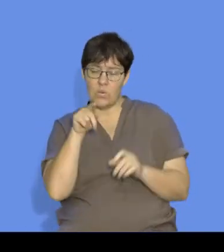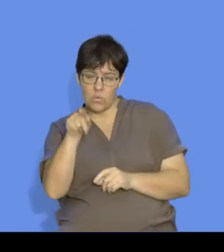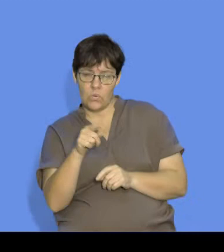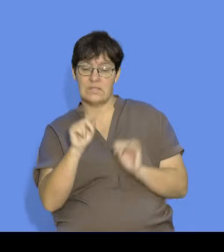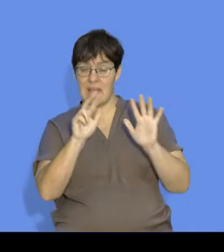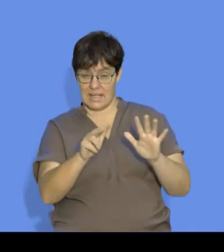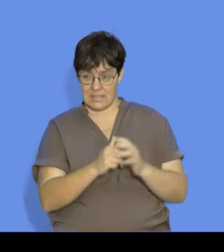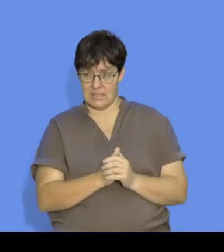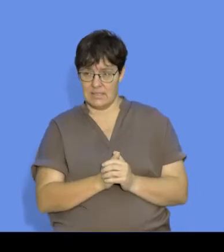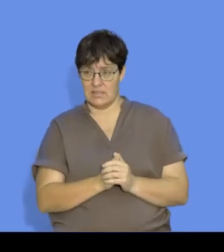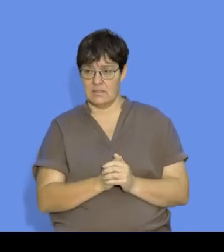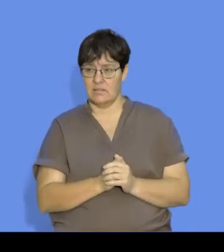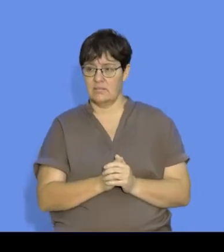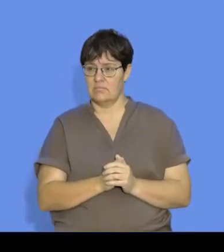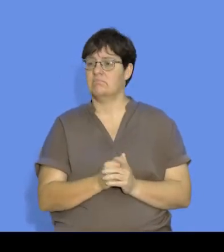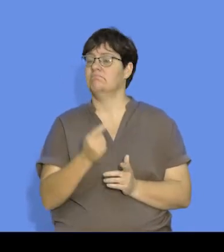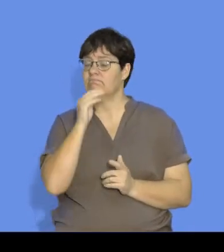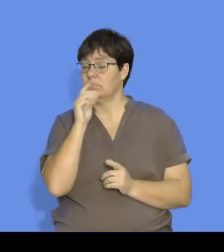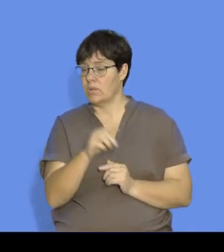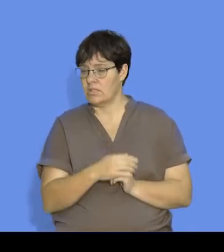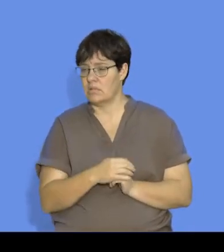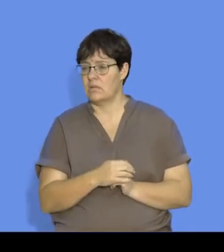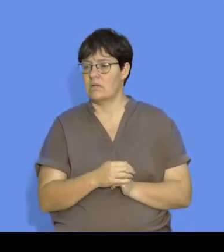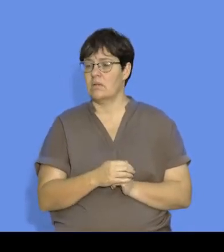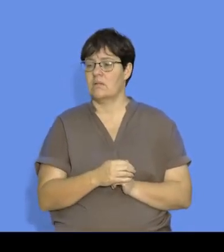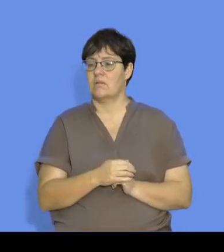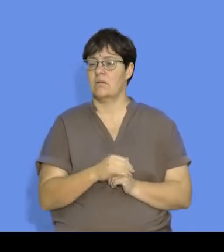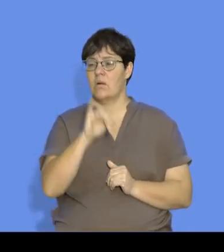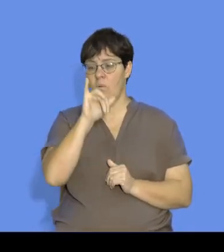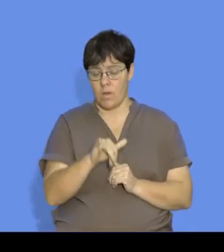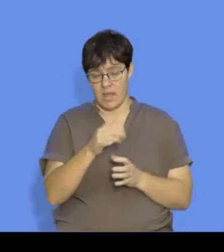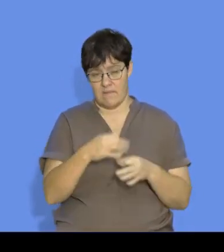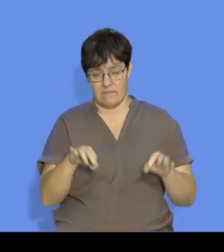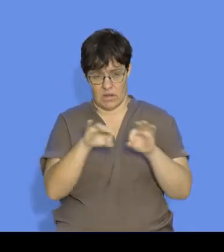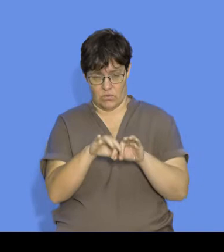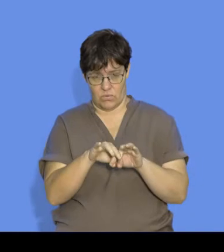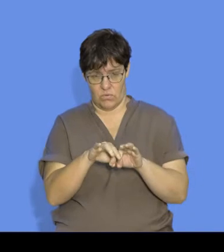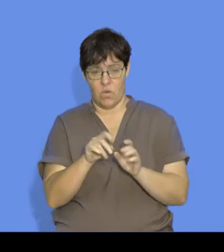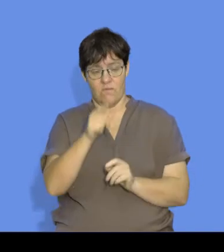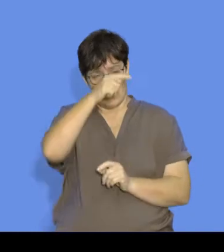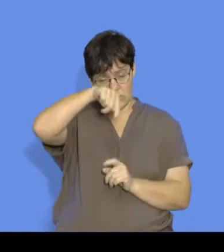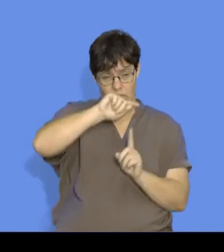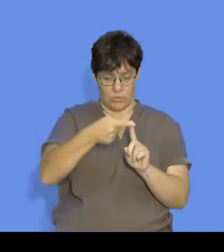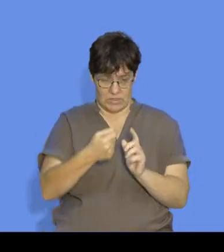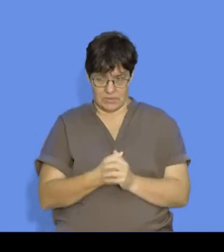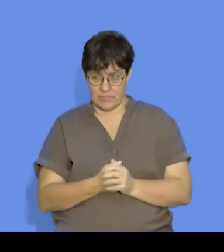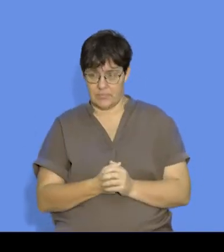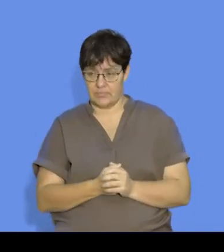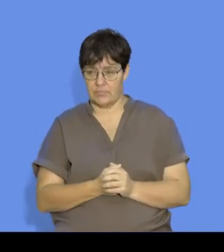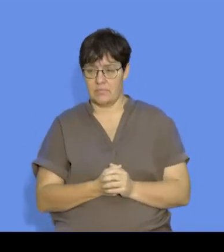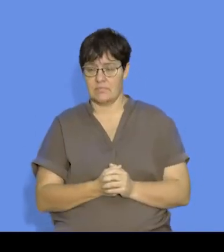which is 8, and this will simply be the y value of the turning point as